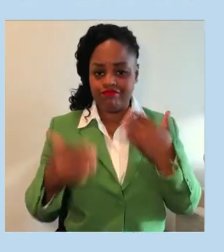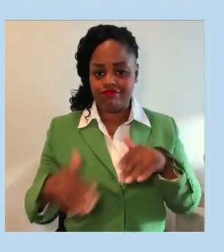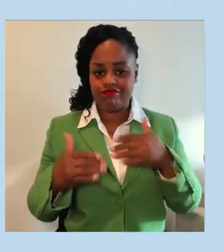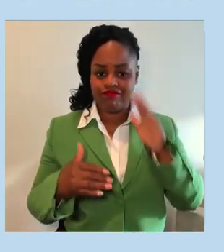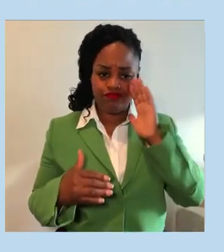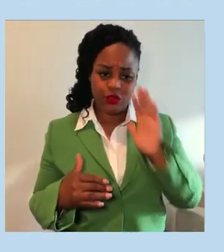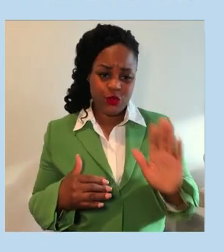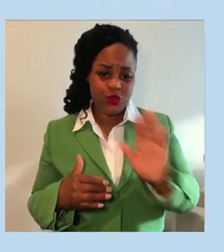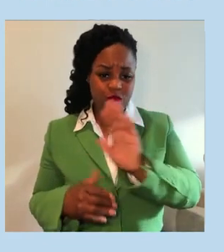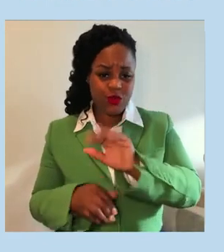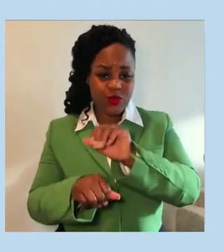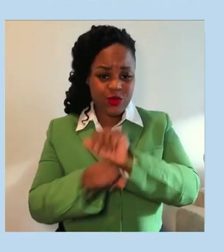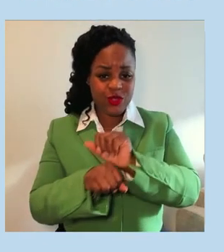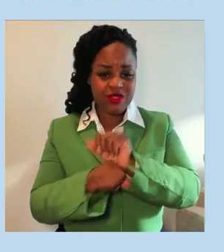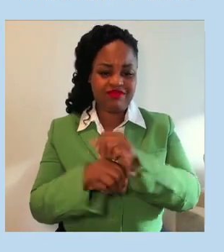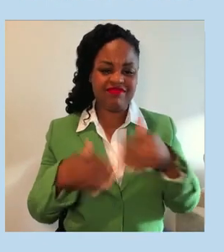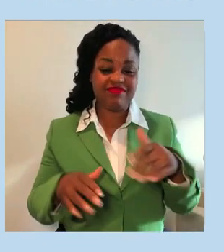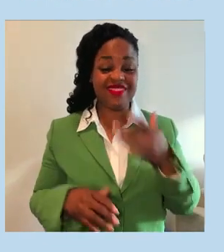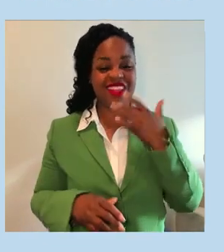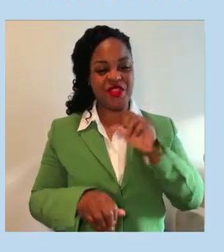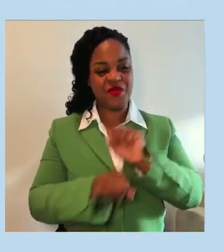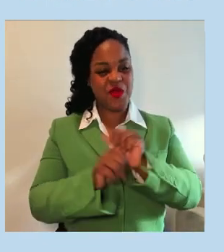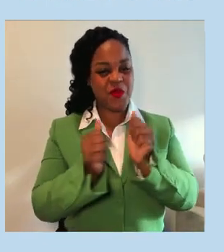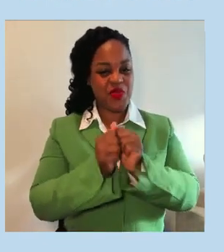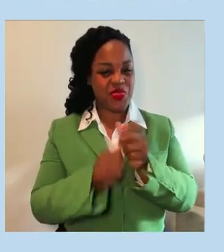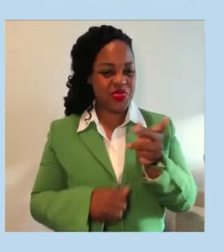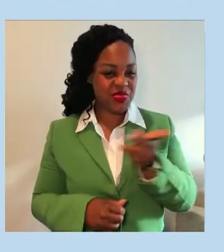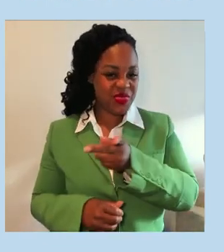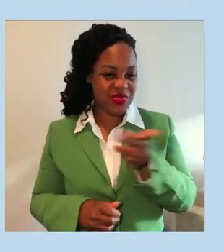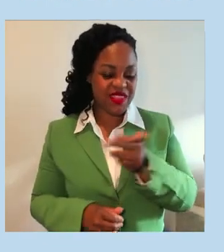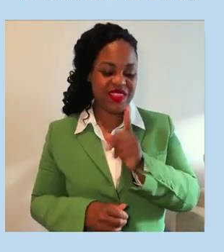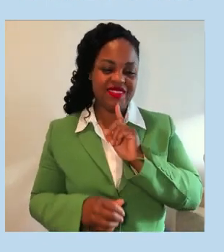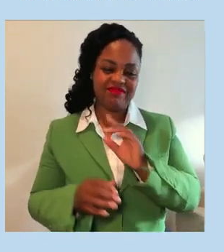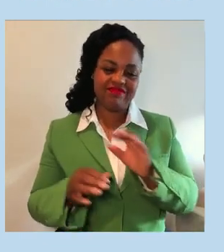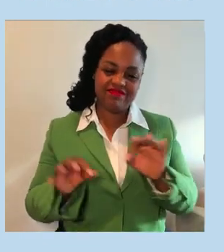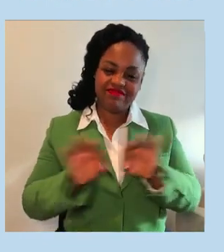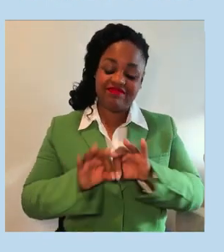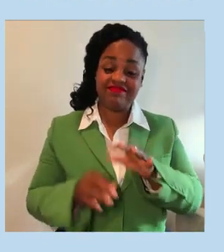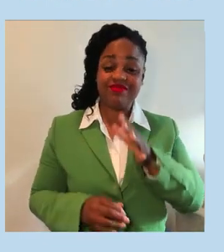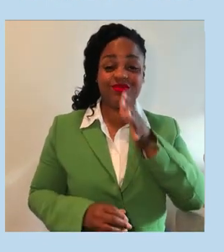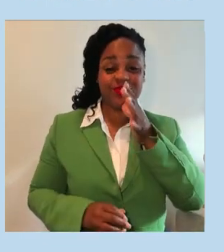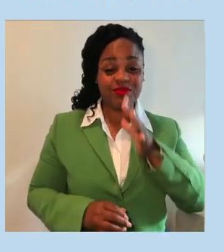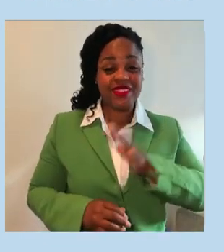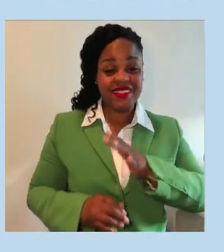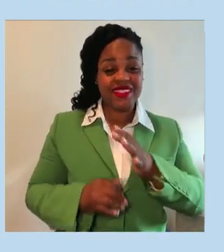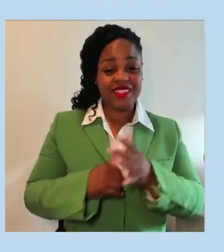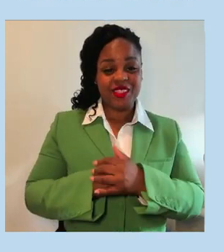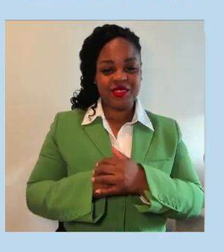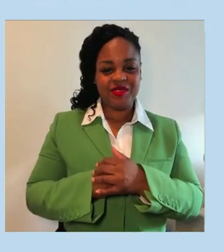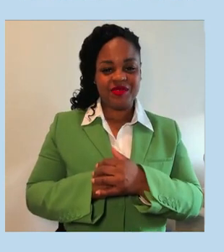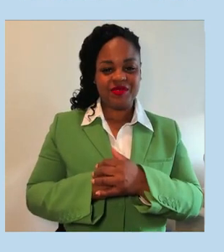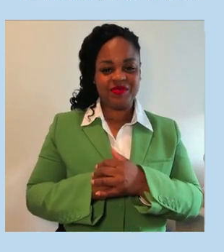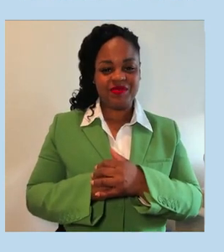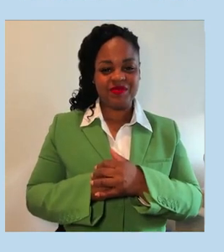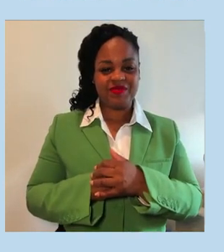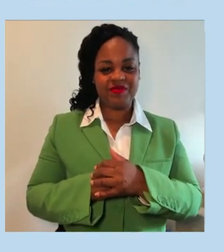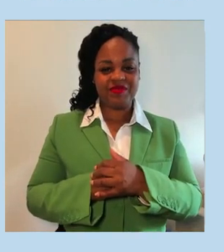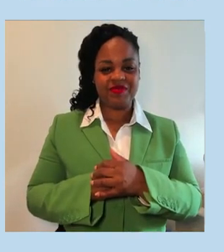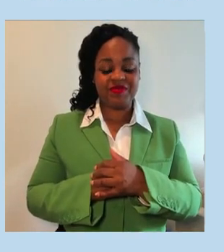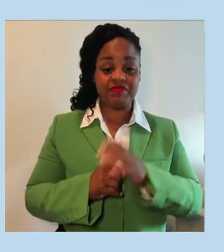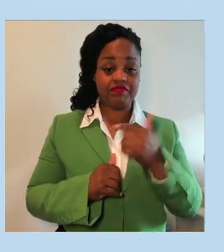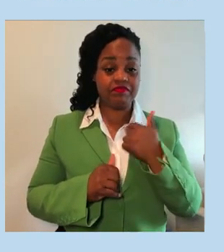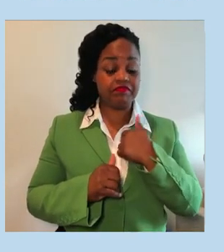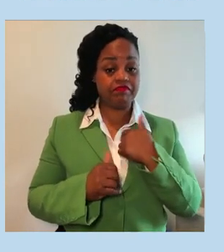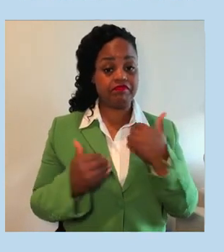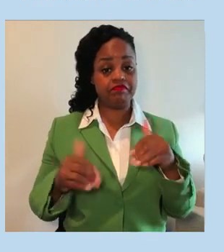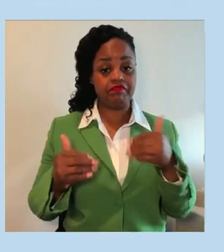had the chance to really explore and fall in love with these issues while working for my longtime boss, Nita Lowey. She was the